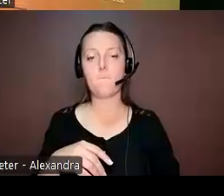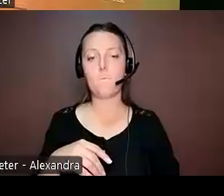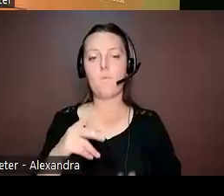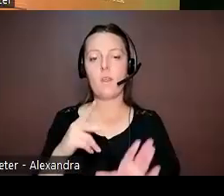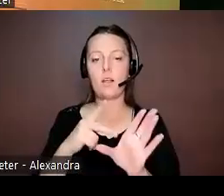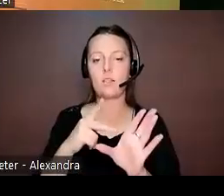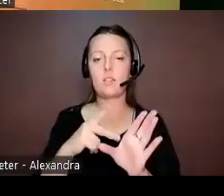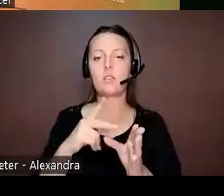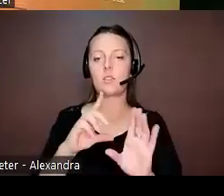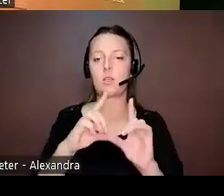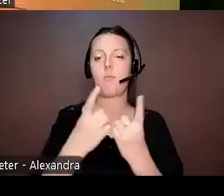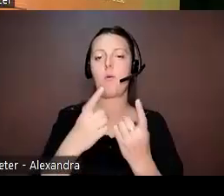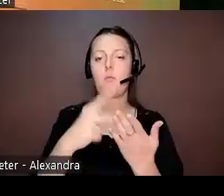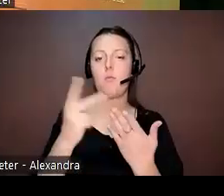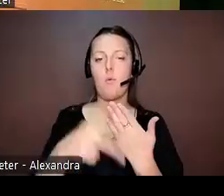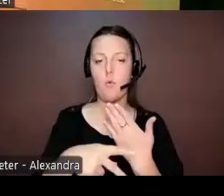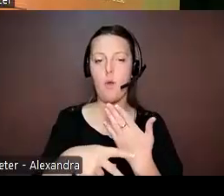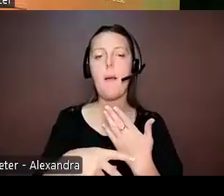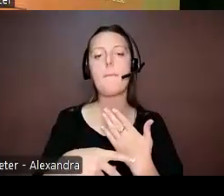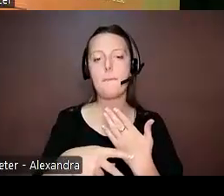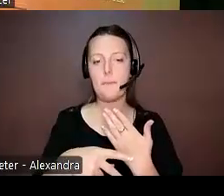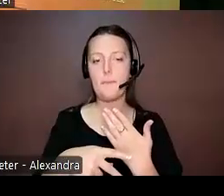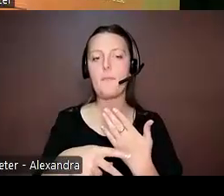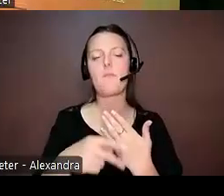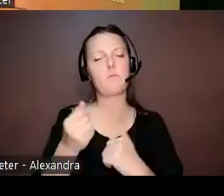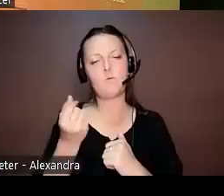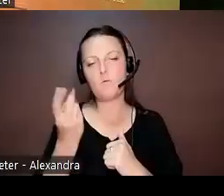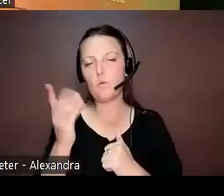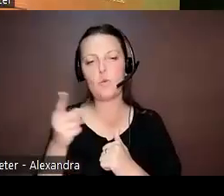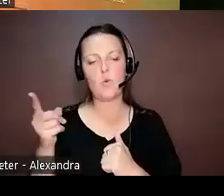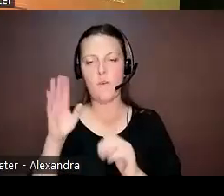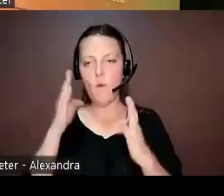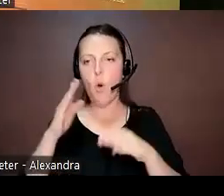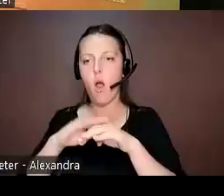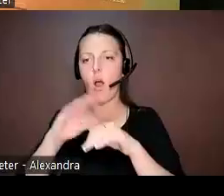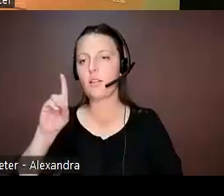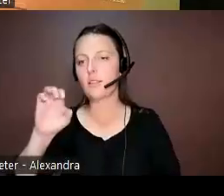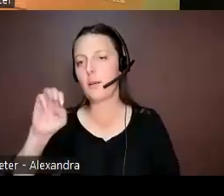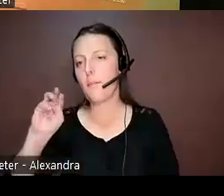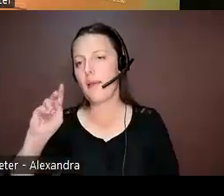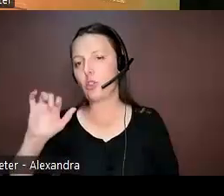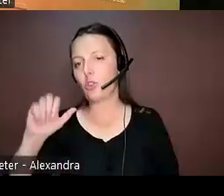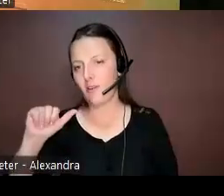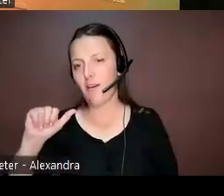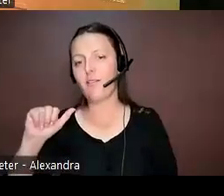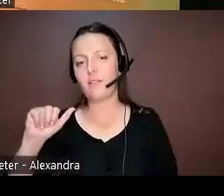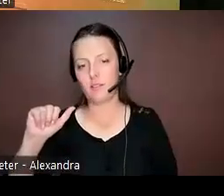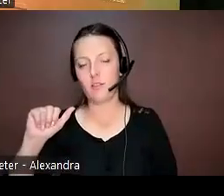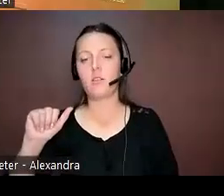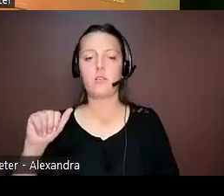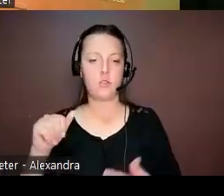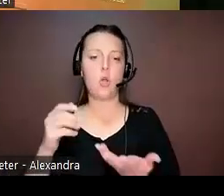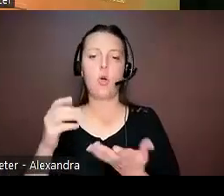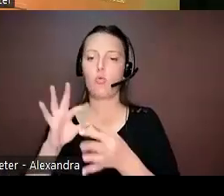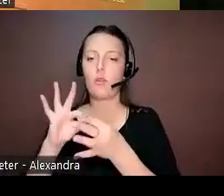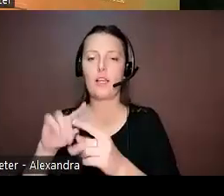dementia-focused program as we do. So we have a lot of dementia-related programs through the memory care program and